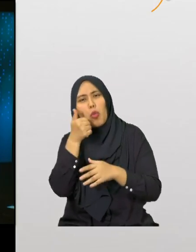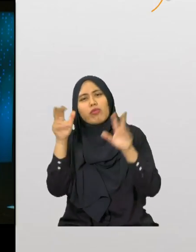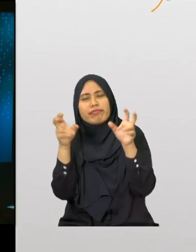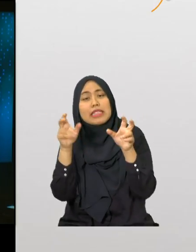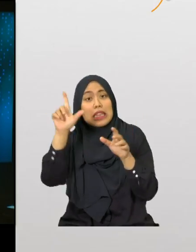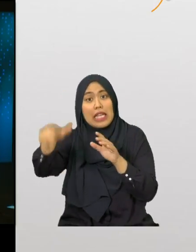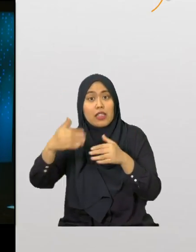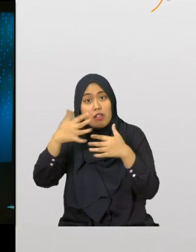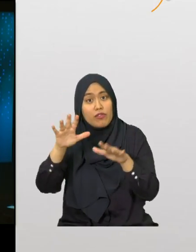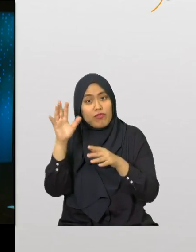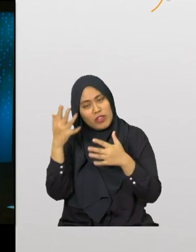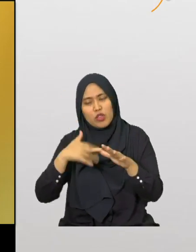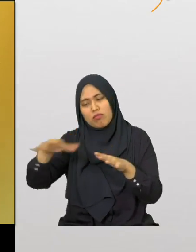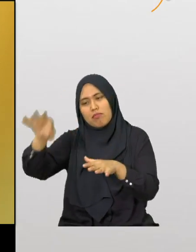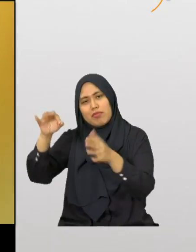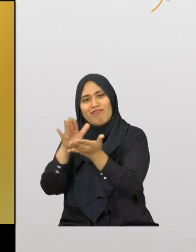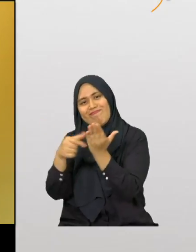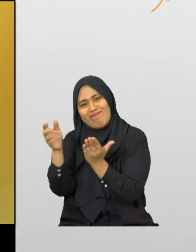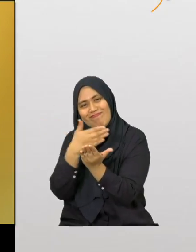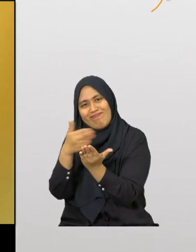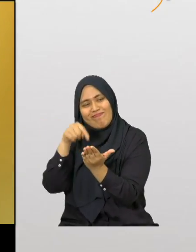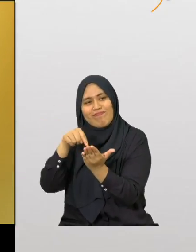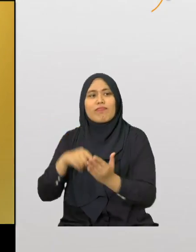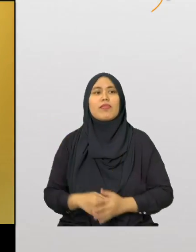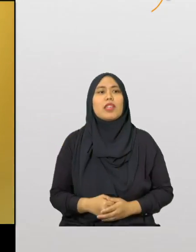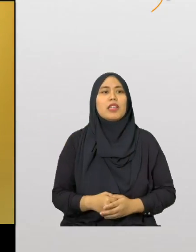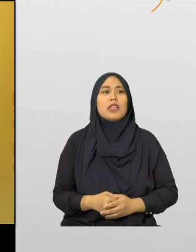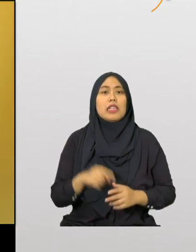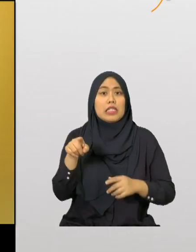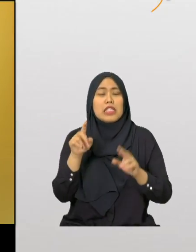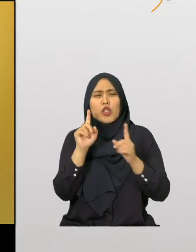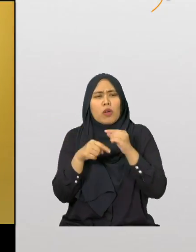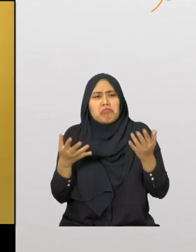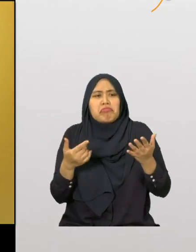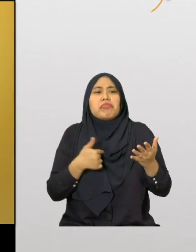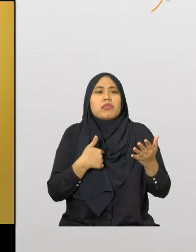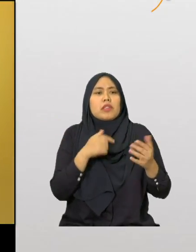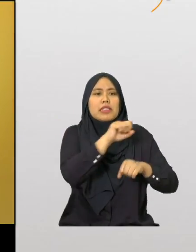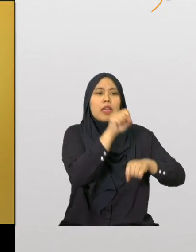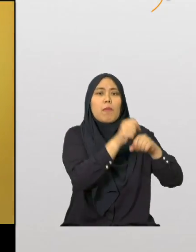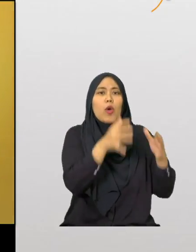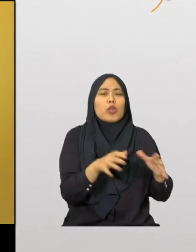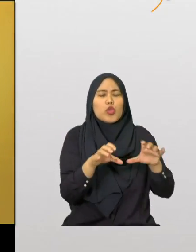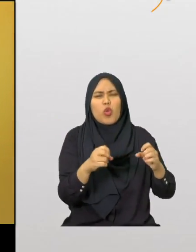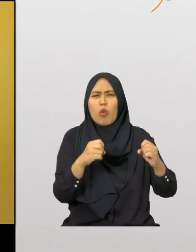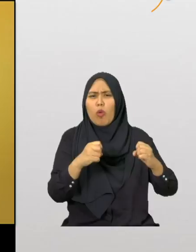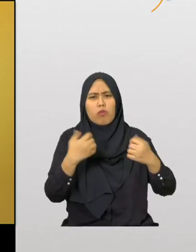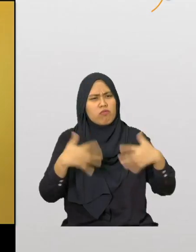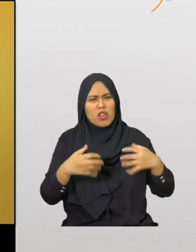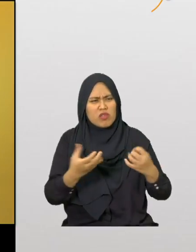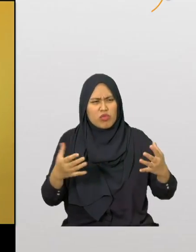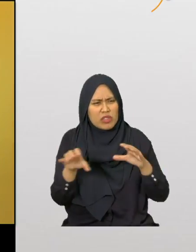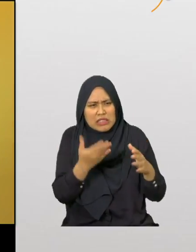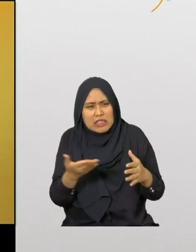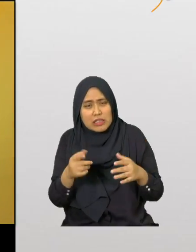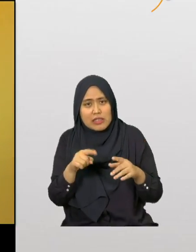after the rally. The issue celebrates ordinary Singaporeans doing extraordinary things, taking the path less